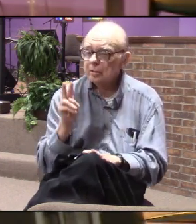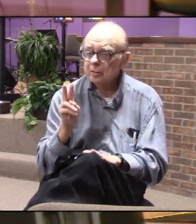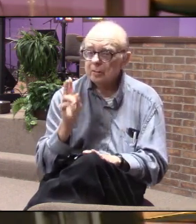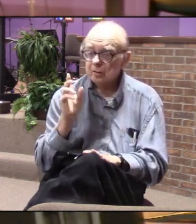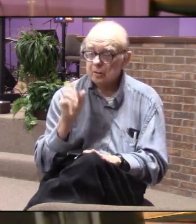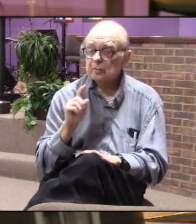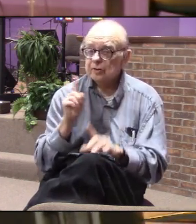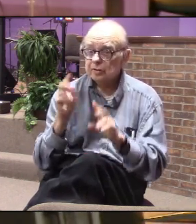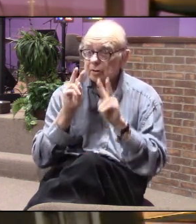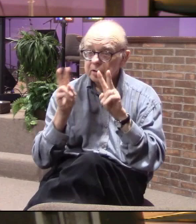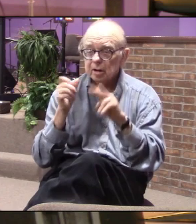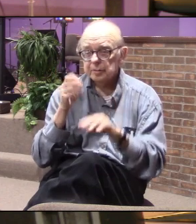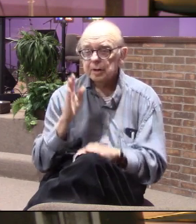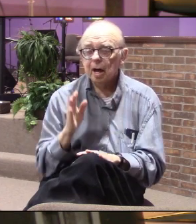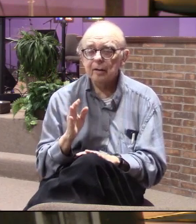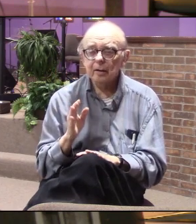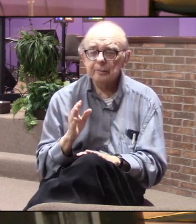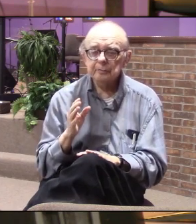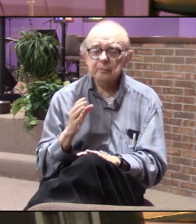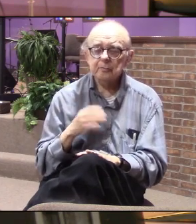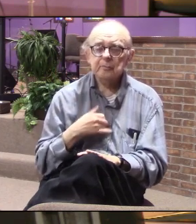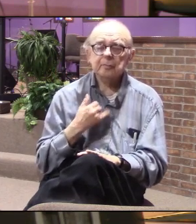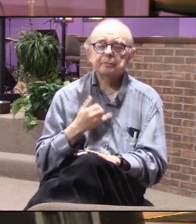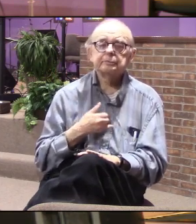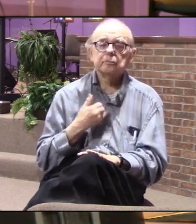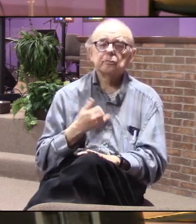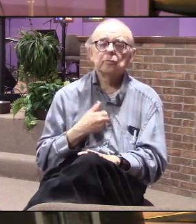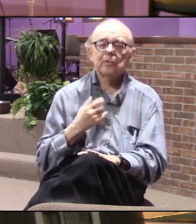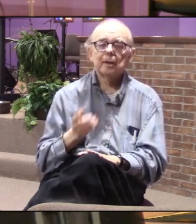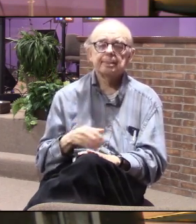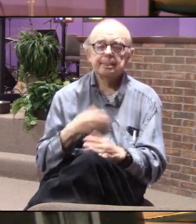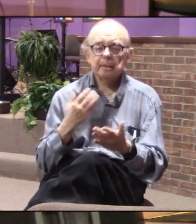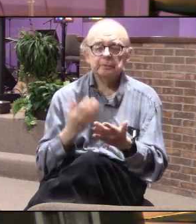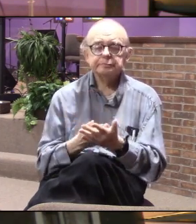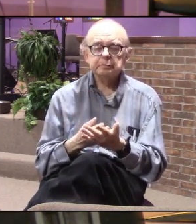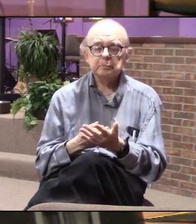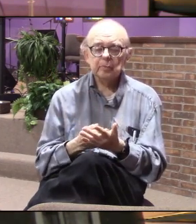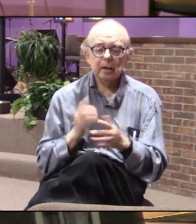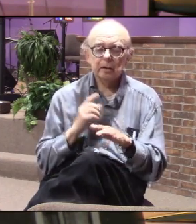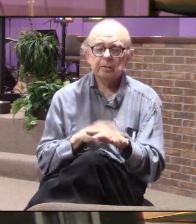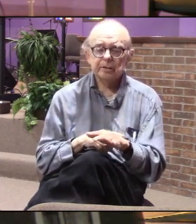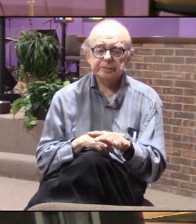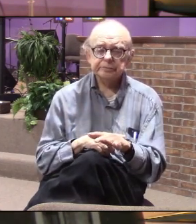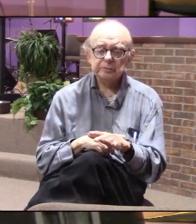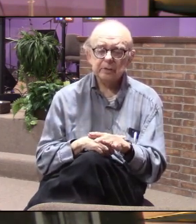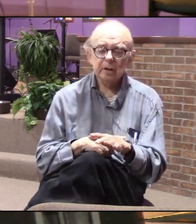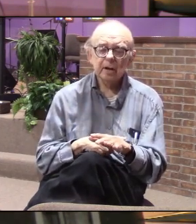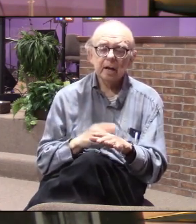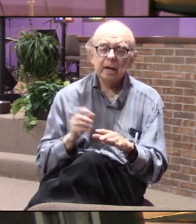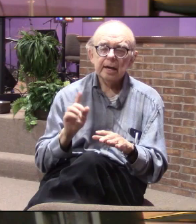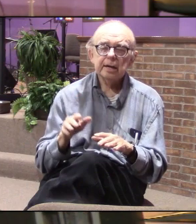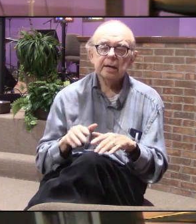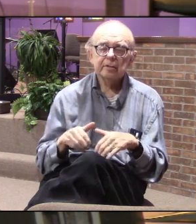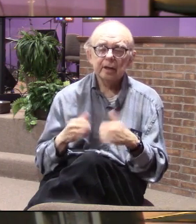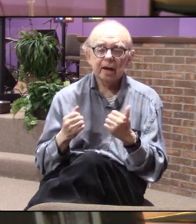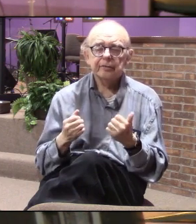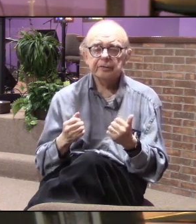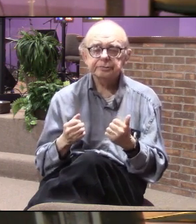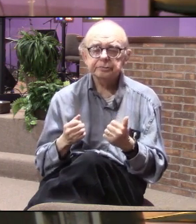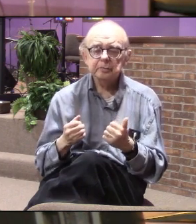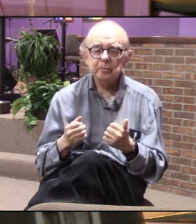should. And Jonah has come to this spot in his life,